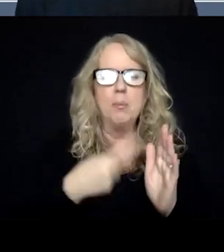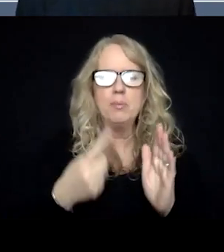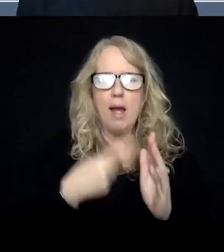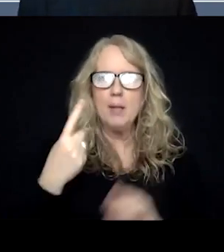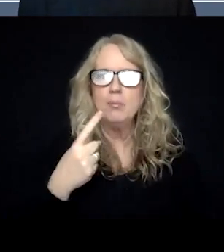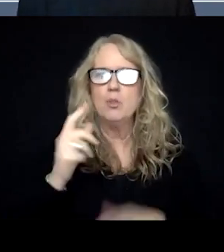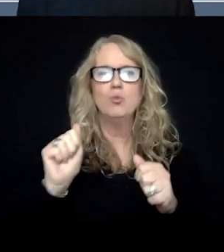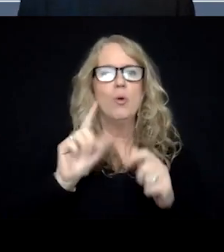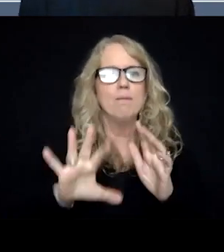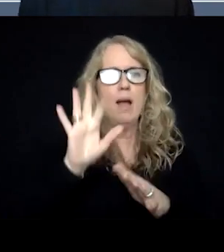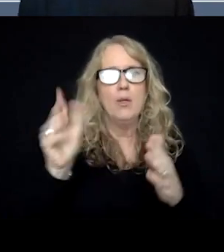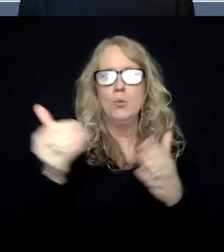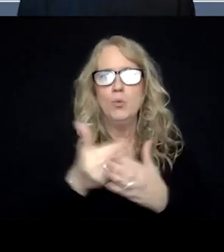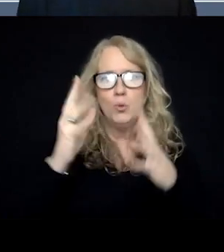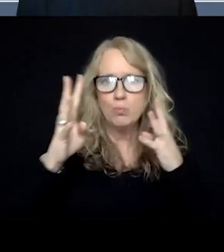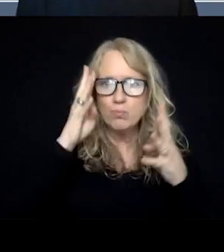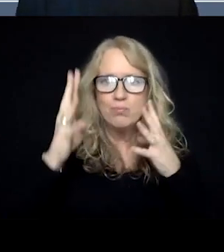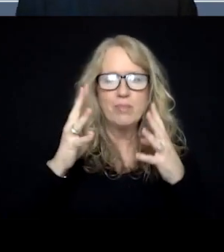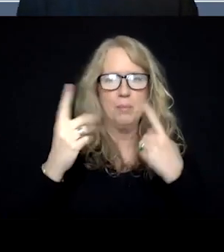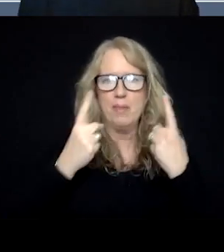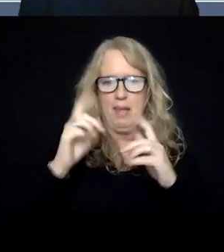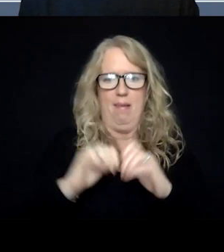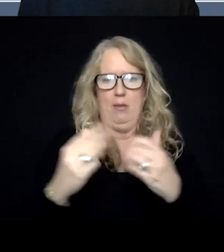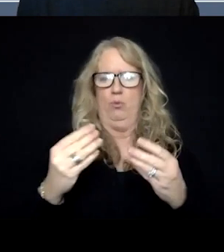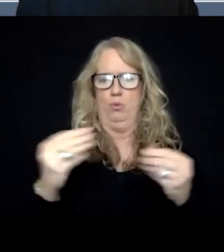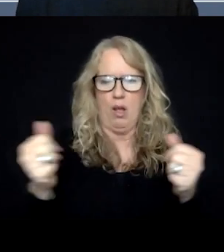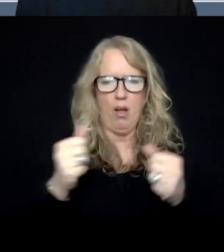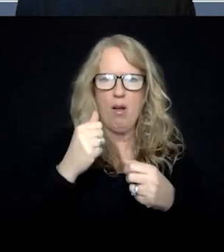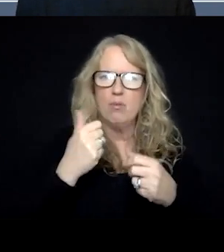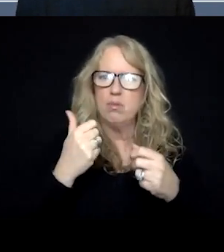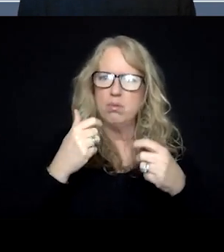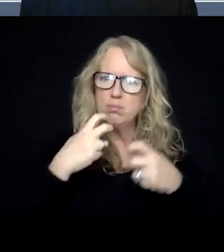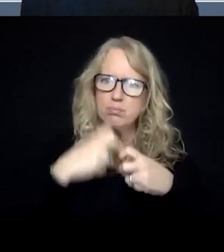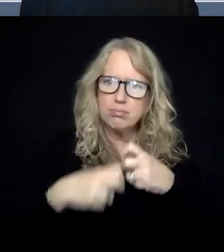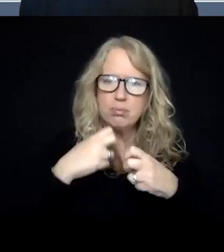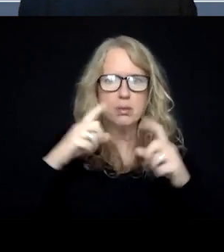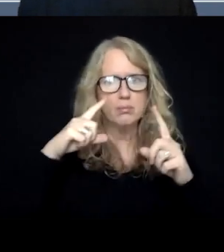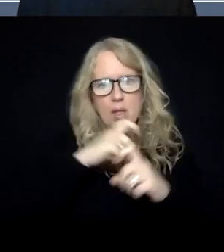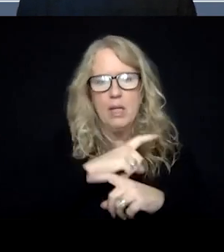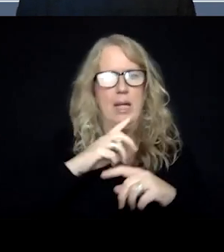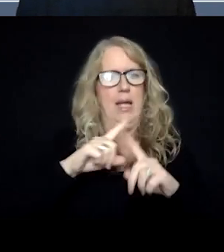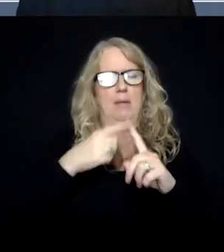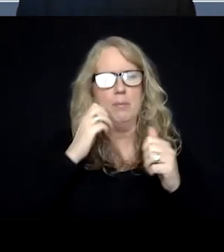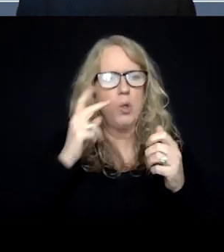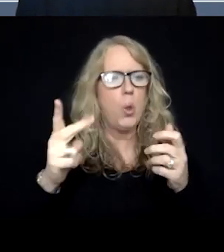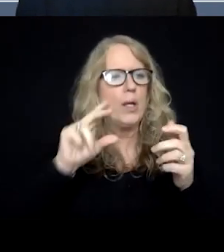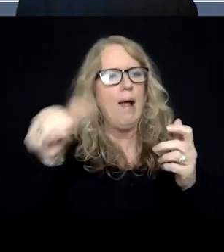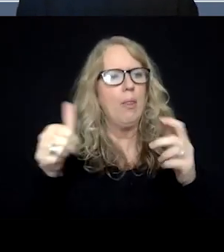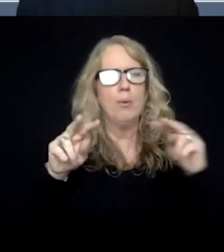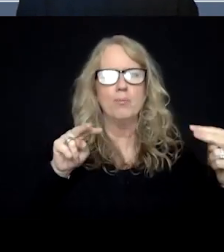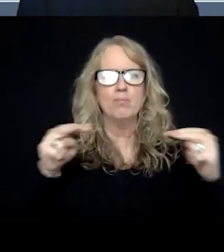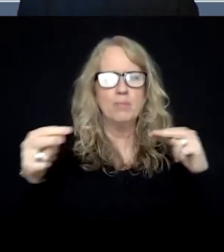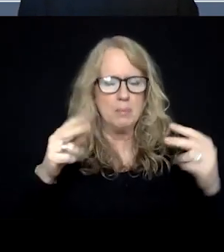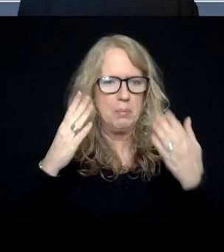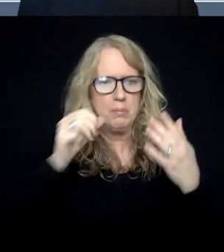to find those new innovative ways of thinking about how to solve a complex problem, you need to look at other disciplines and ideas that may not seem to